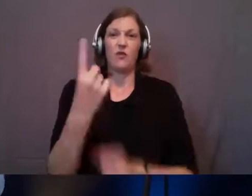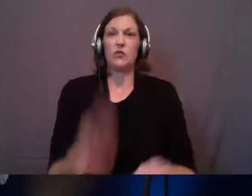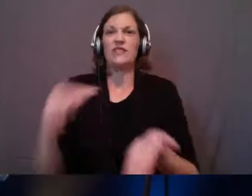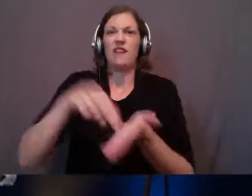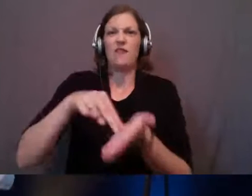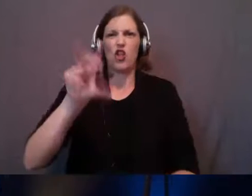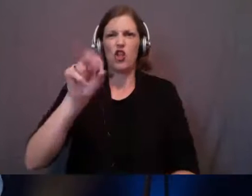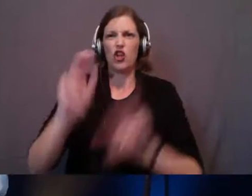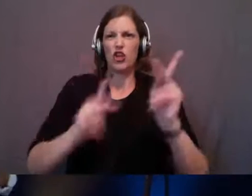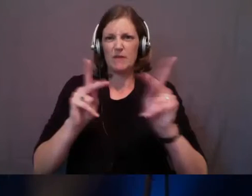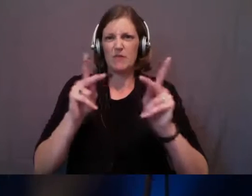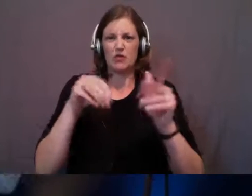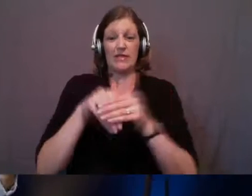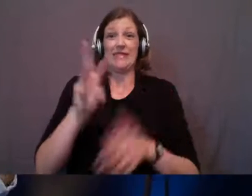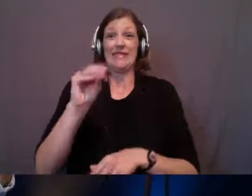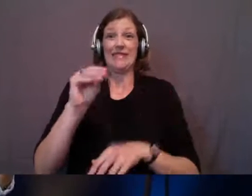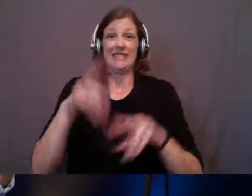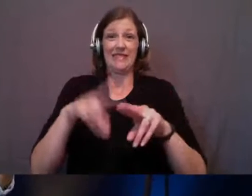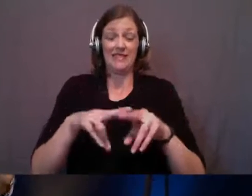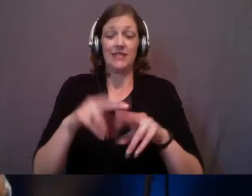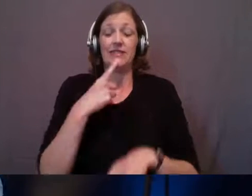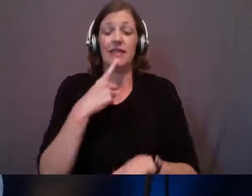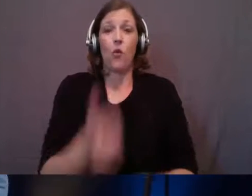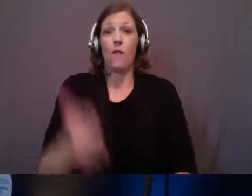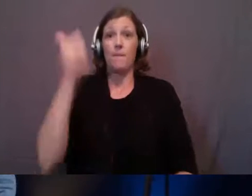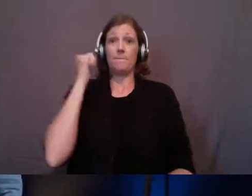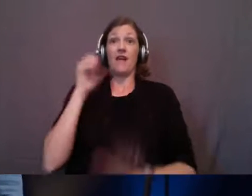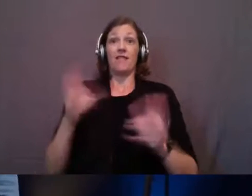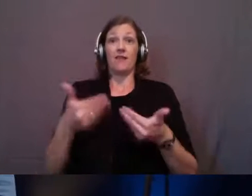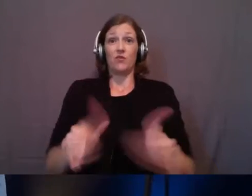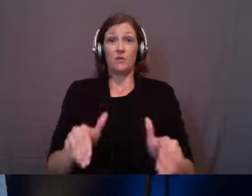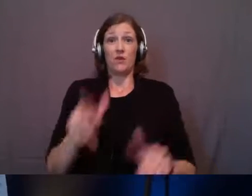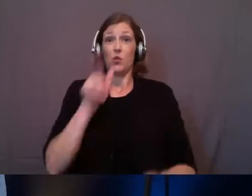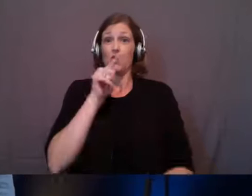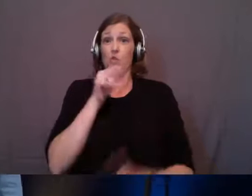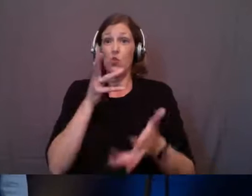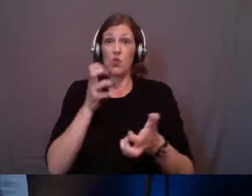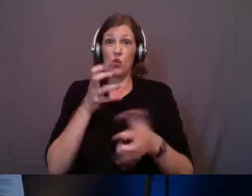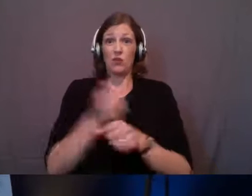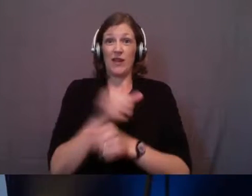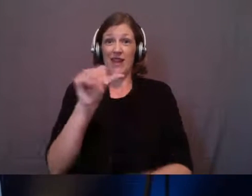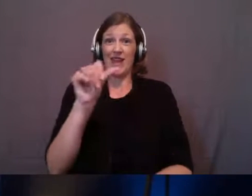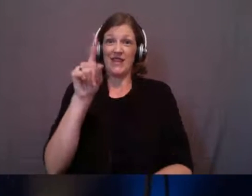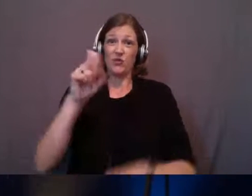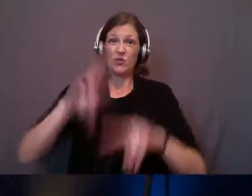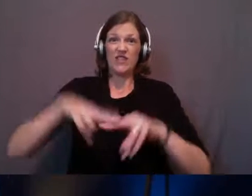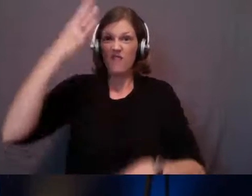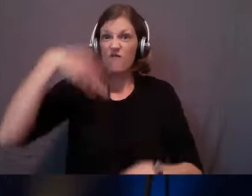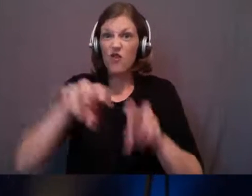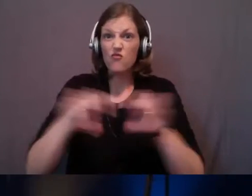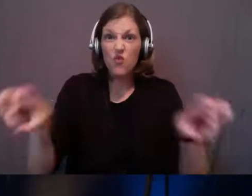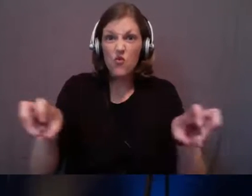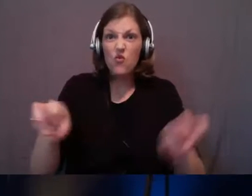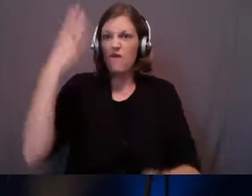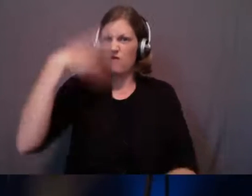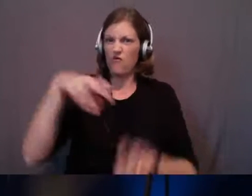in a 60-seat classroom. He told us to go to the back of the classroom. He said, whoever wants to get an A needs to sit in the front row, because front row people